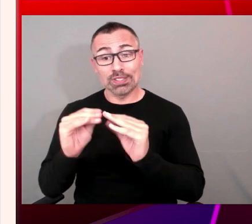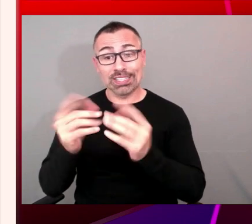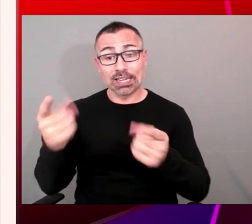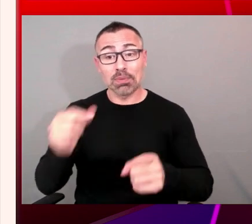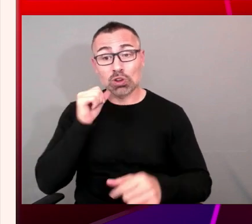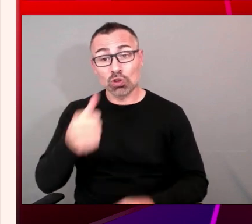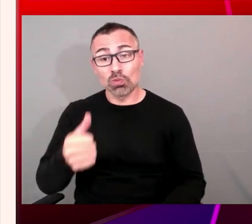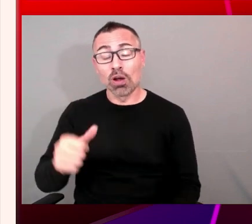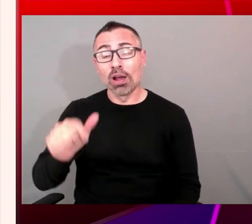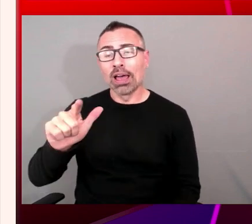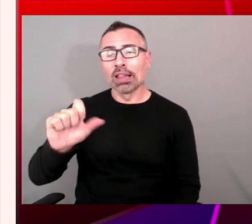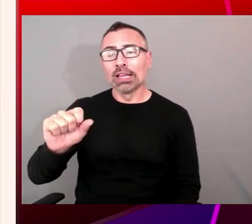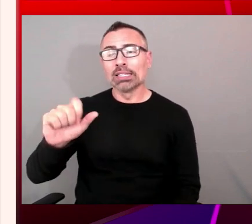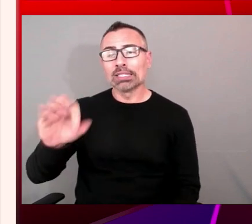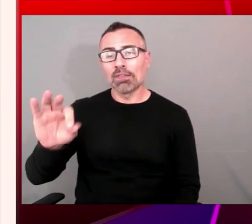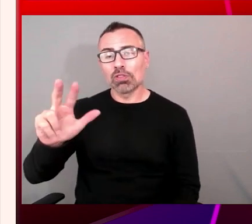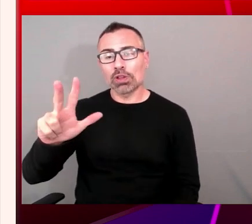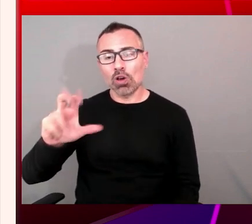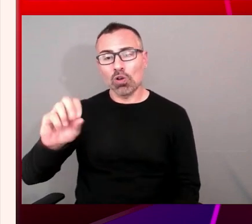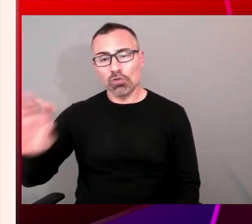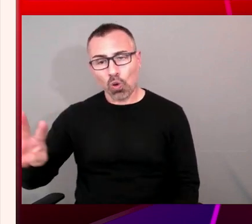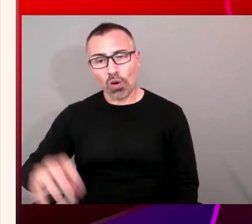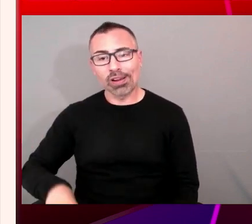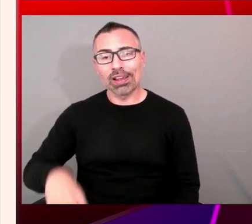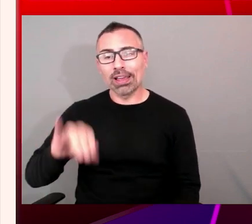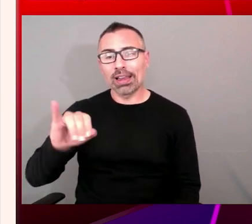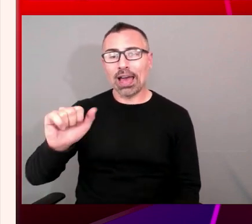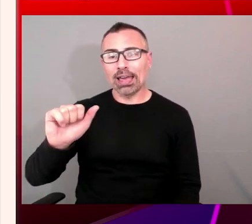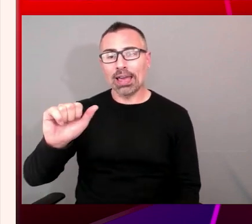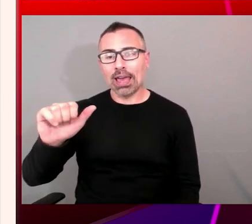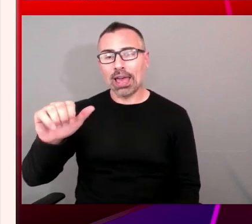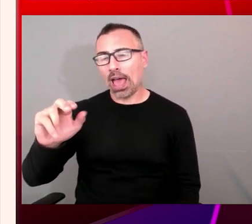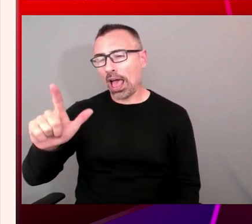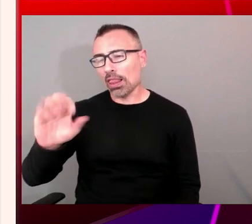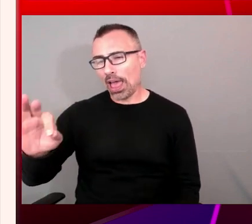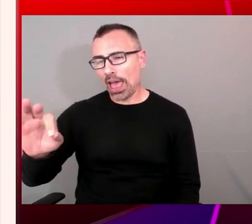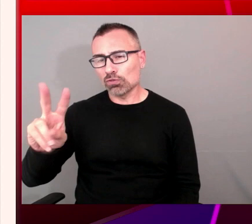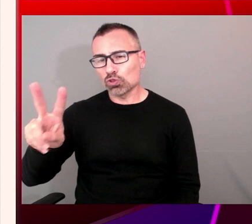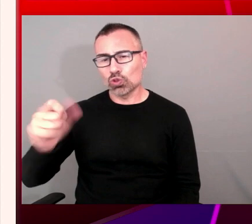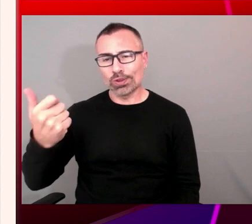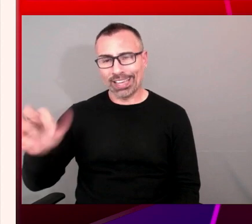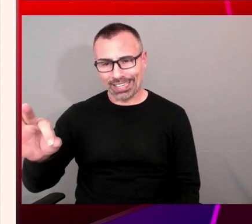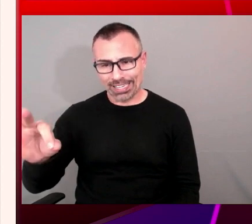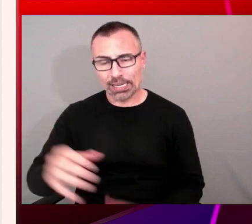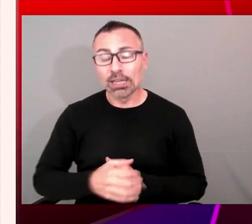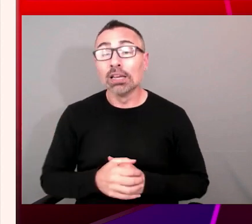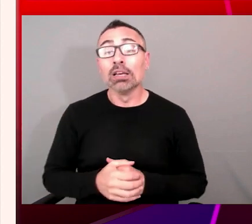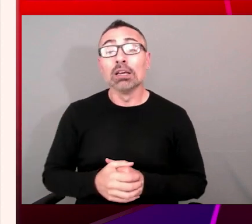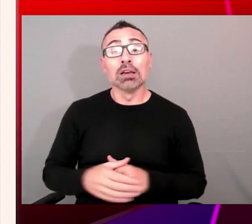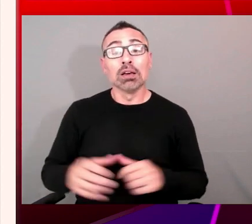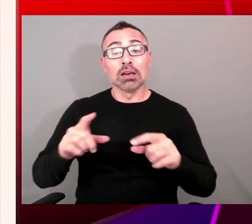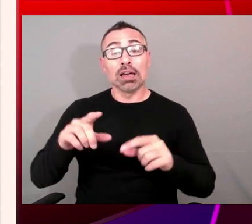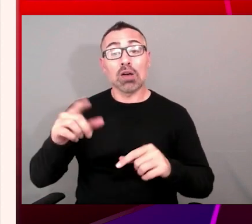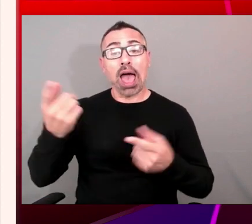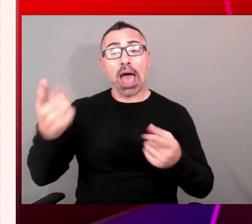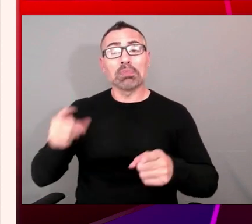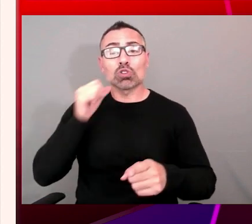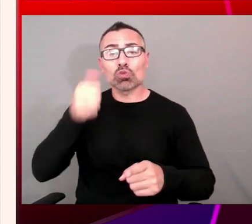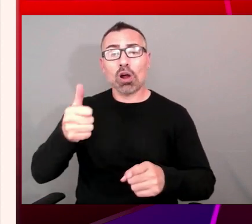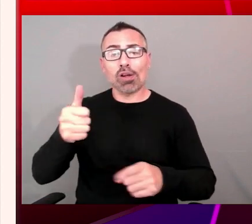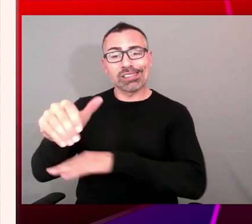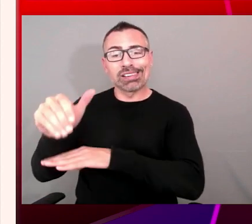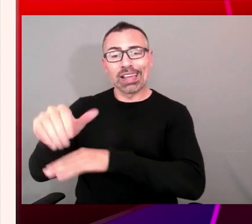304 and AIM 219, tomorrow night in the wind. Definitely go check those out. But if you're not at reInvent, go to